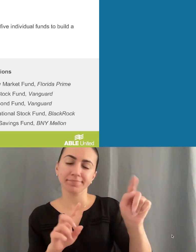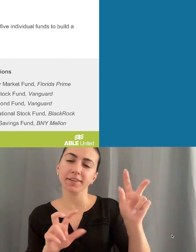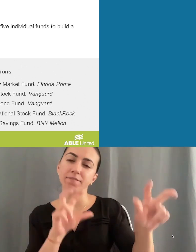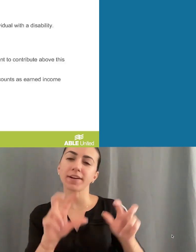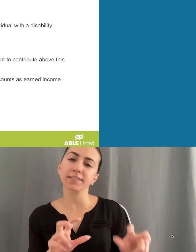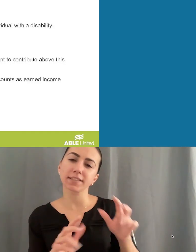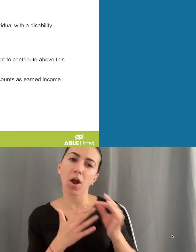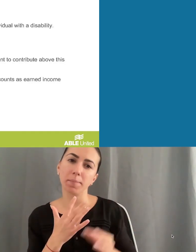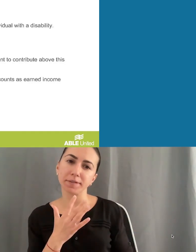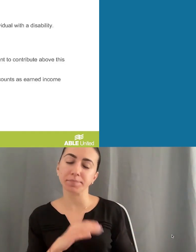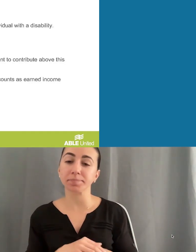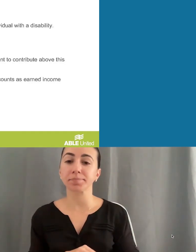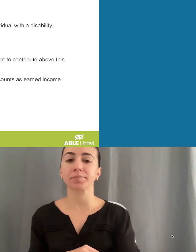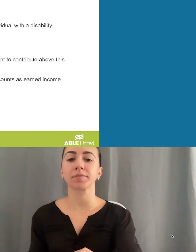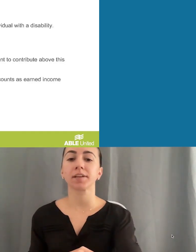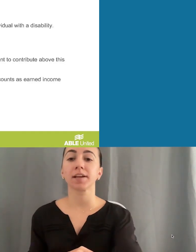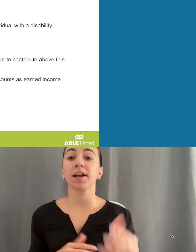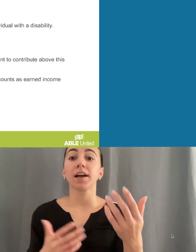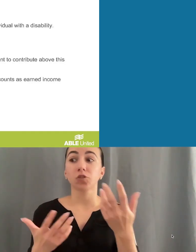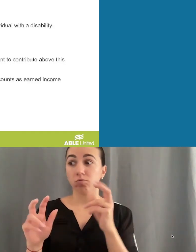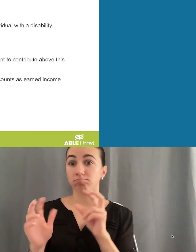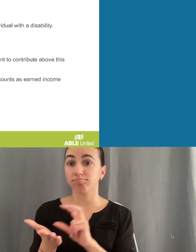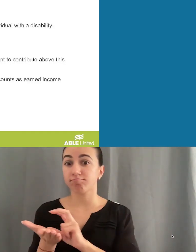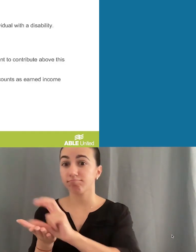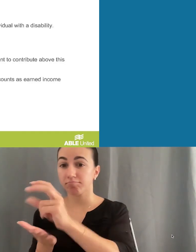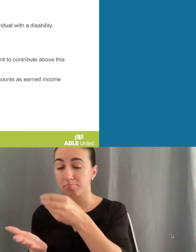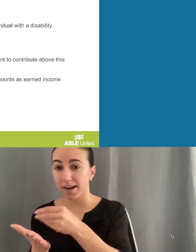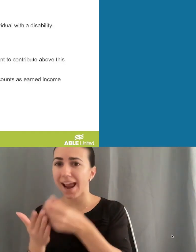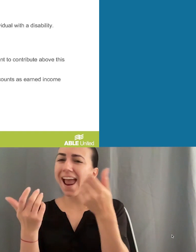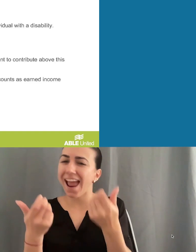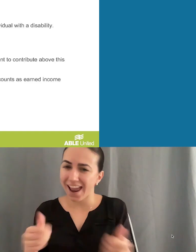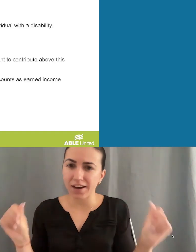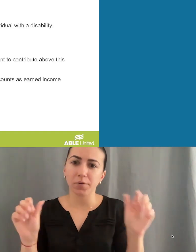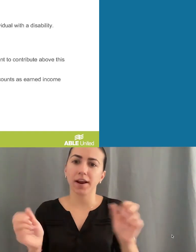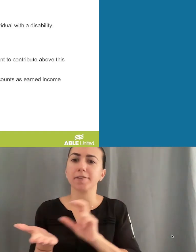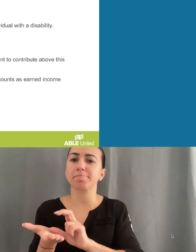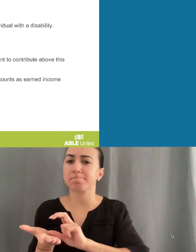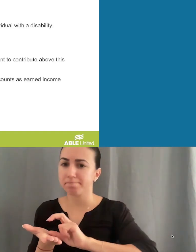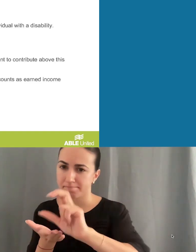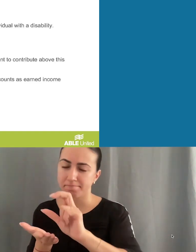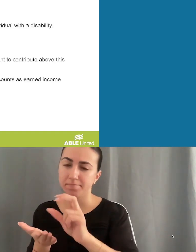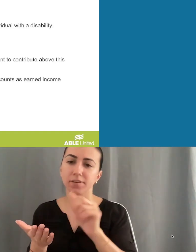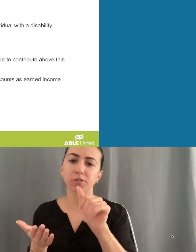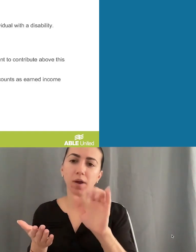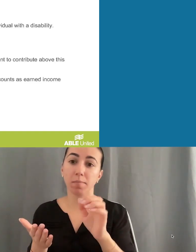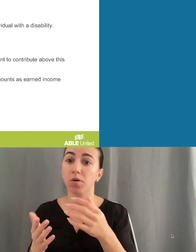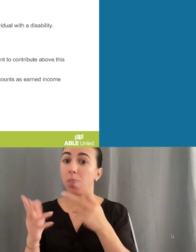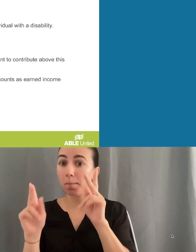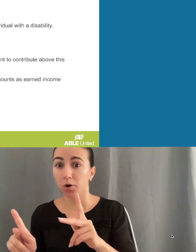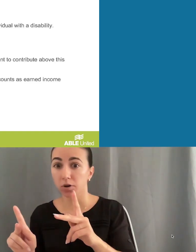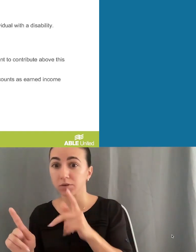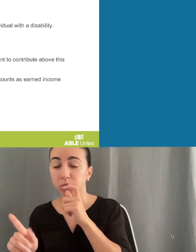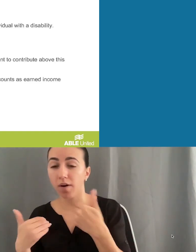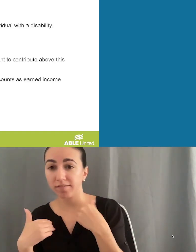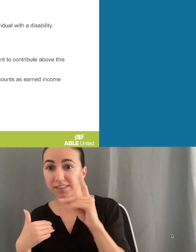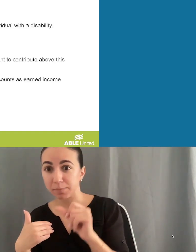options. Now, putting money into the account, the great thing is anybody can contribute to an ABLE account. It could be the beneficiary and the money that